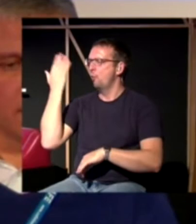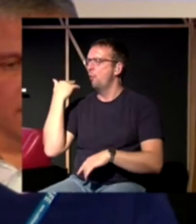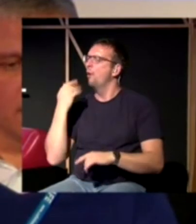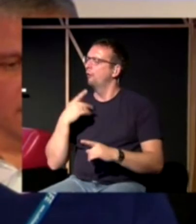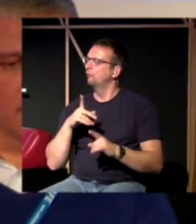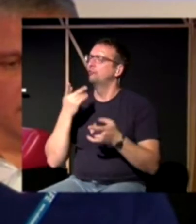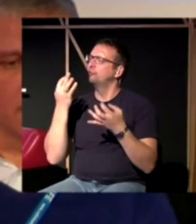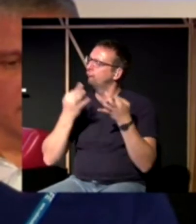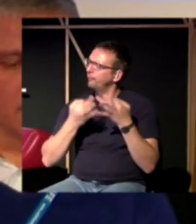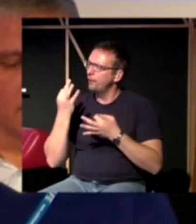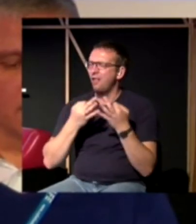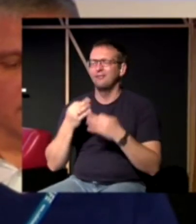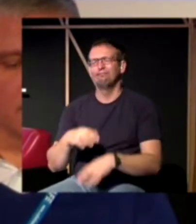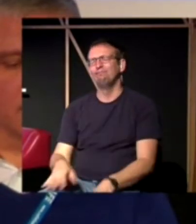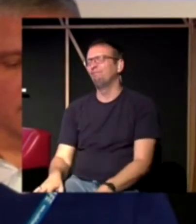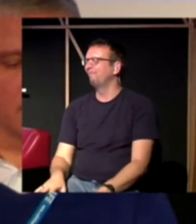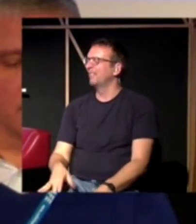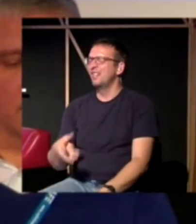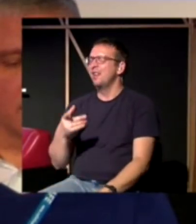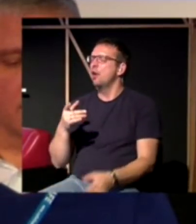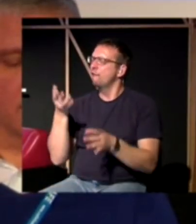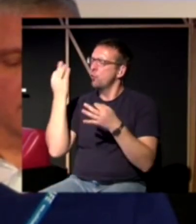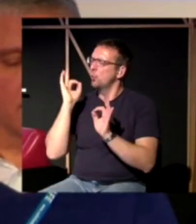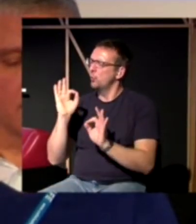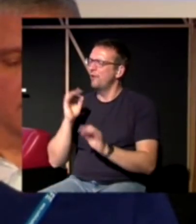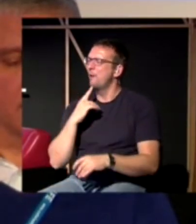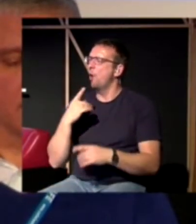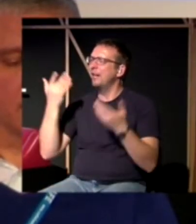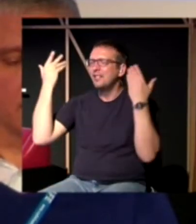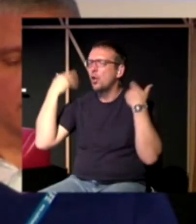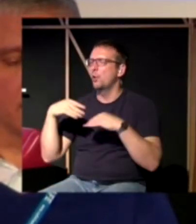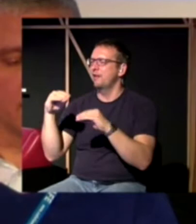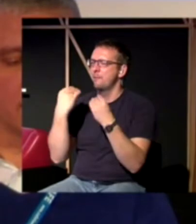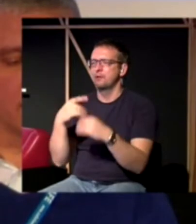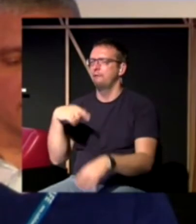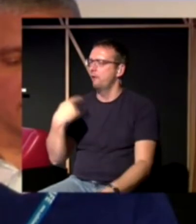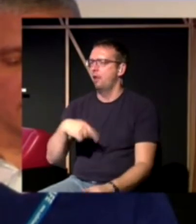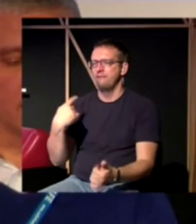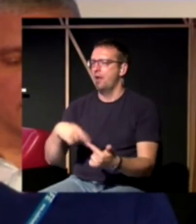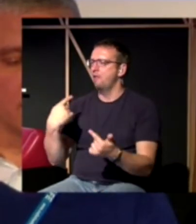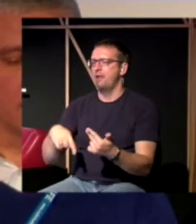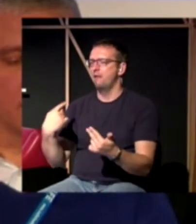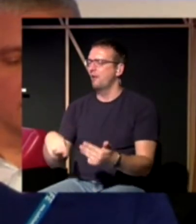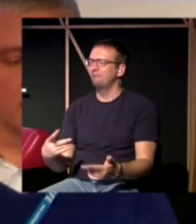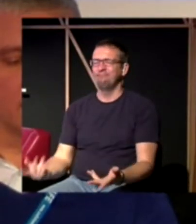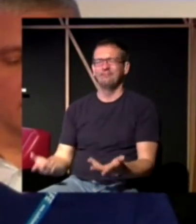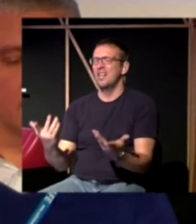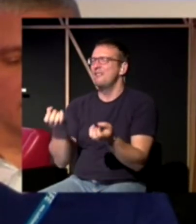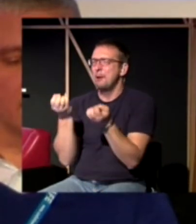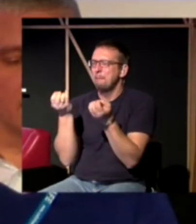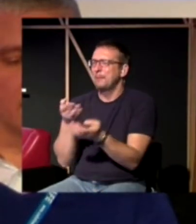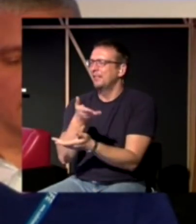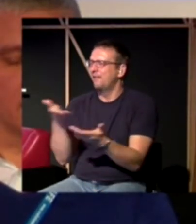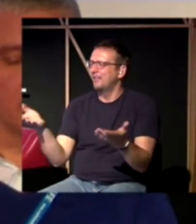lot of useful background information about the players, the history, the number of caps, the number of goals for other